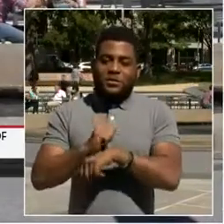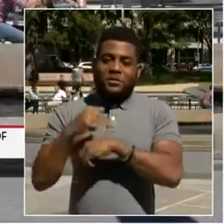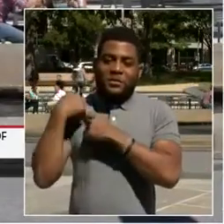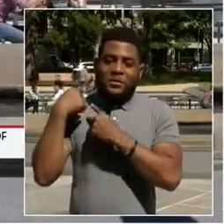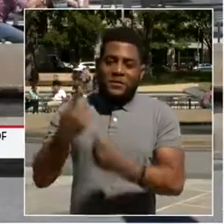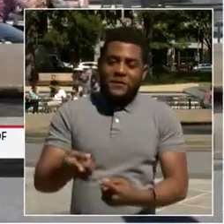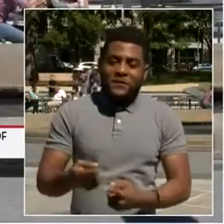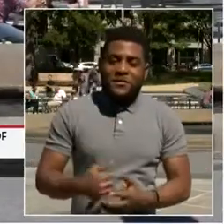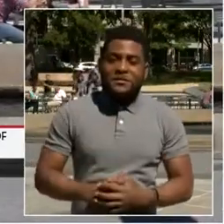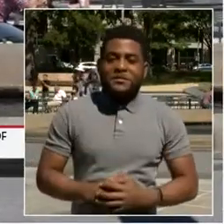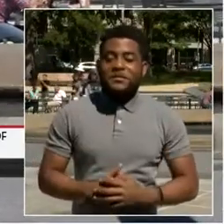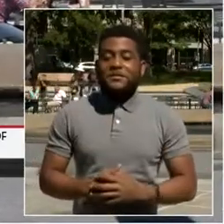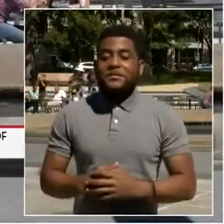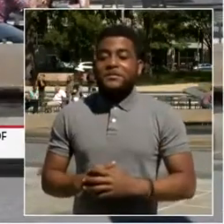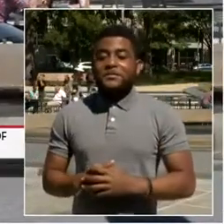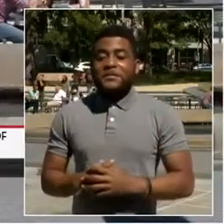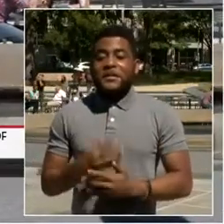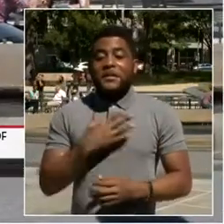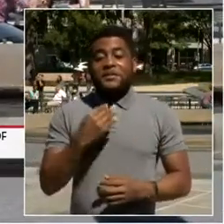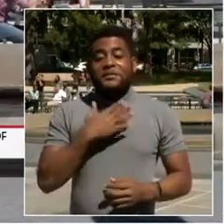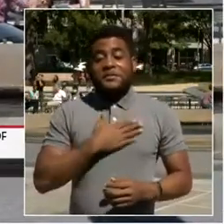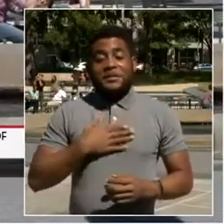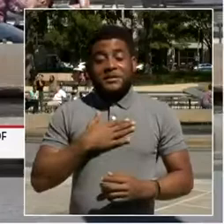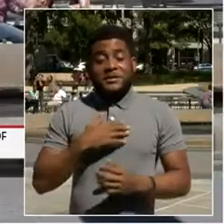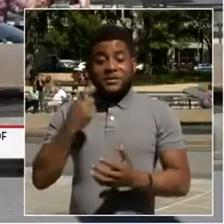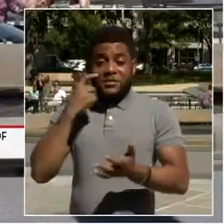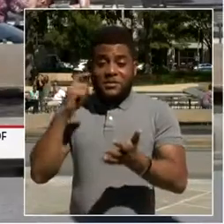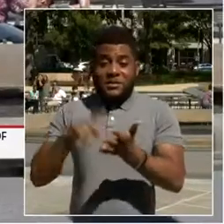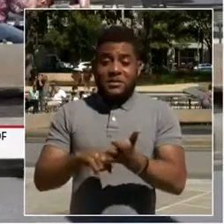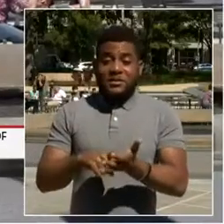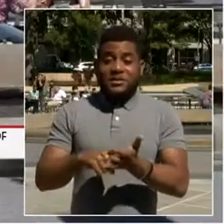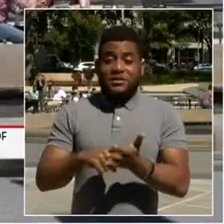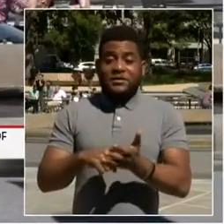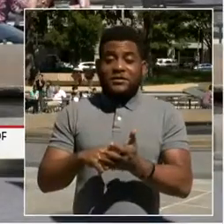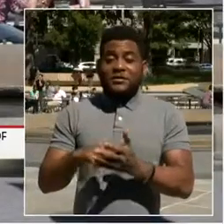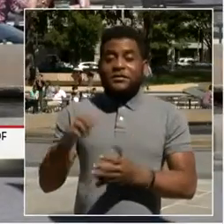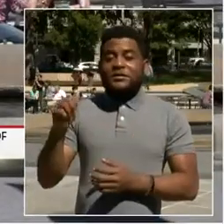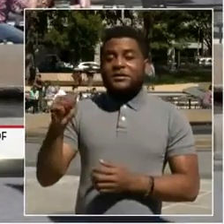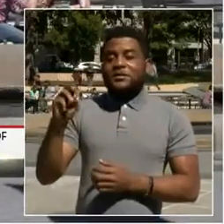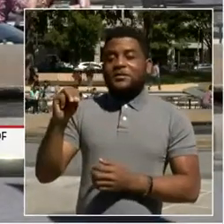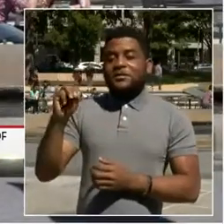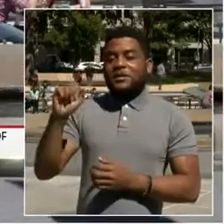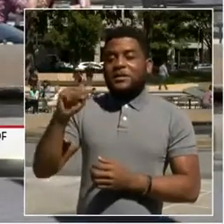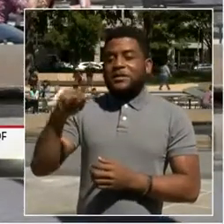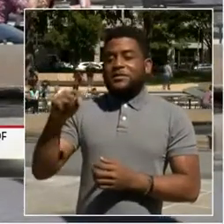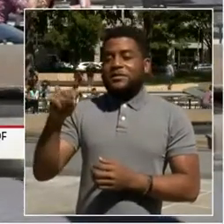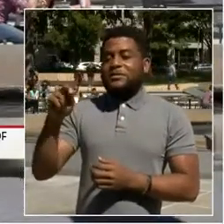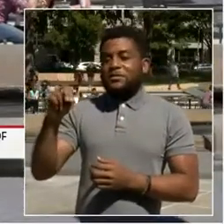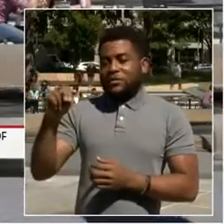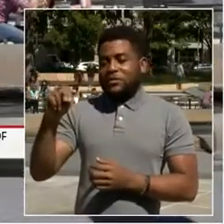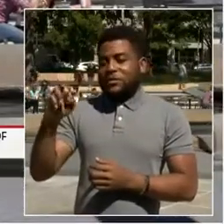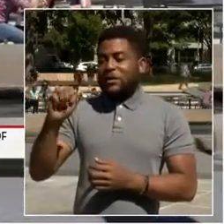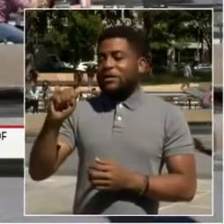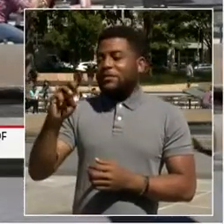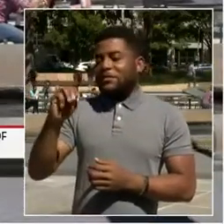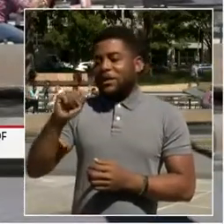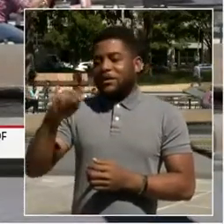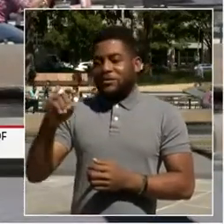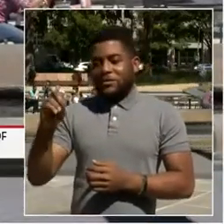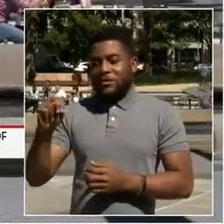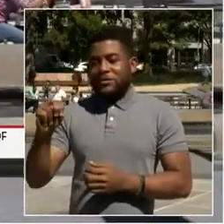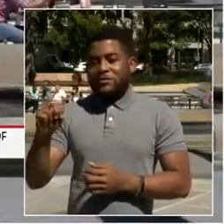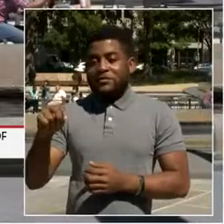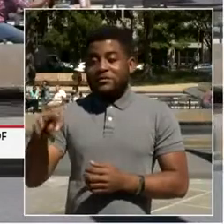I'm also pleased to announce that Amazon, yes, that Amazon, has committed to be Franklin